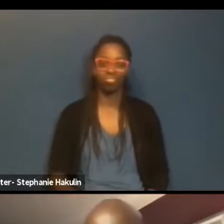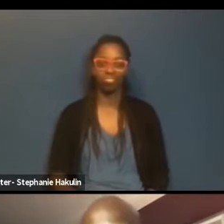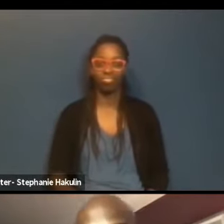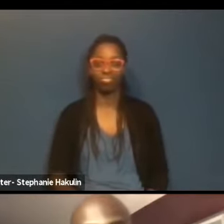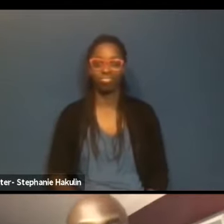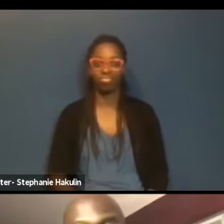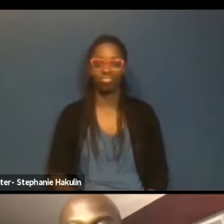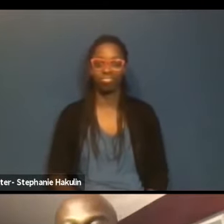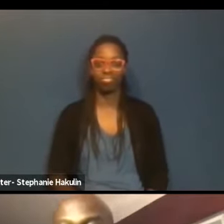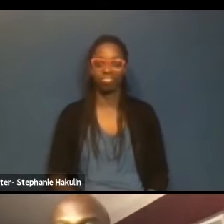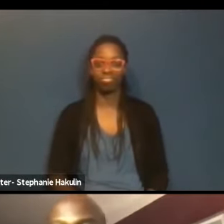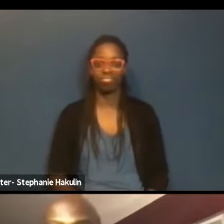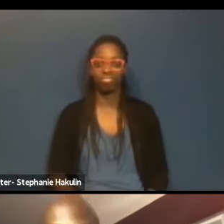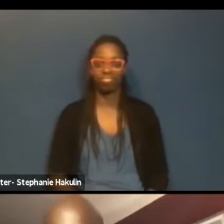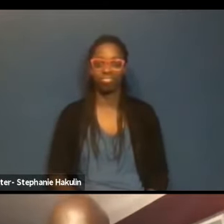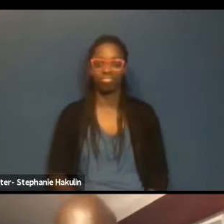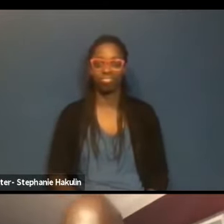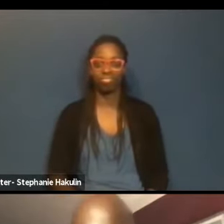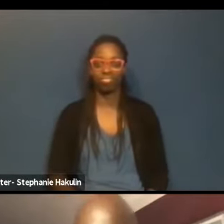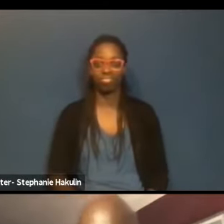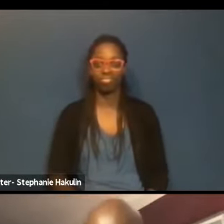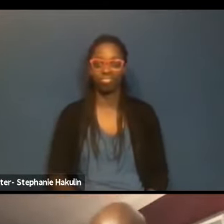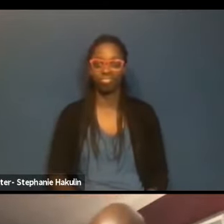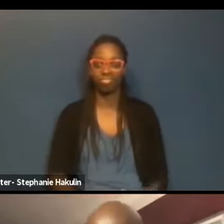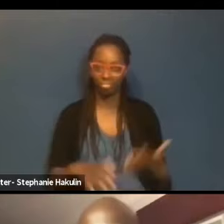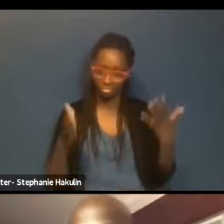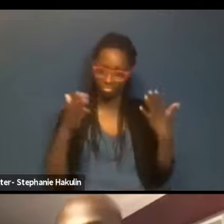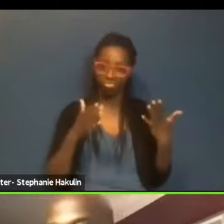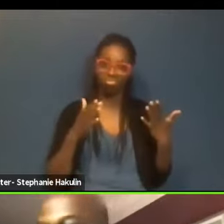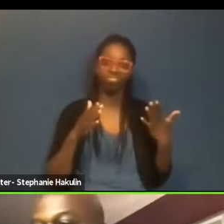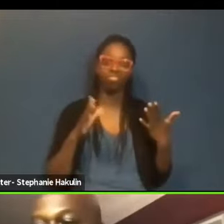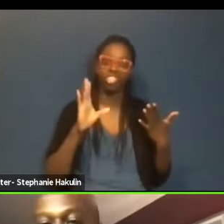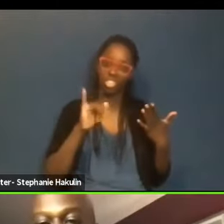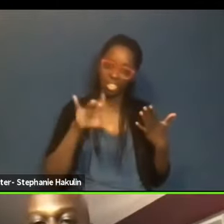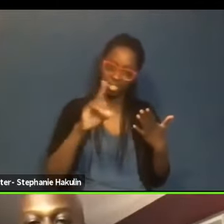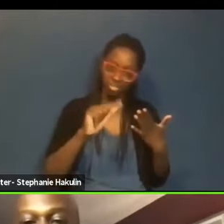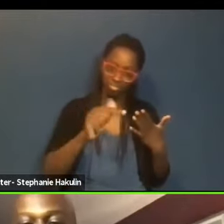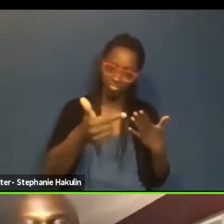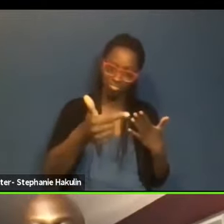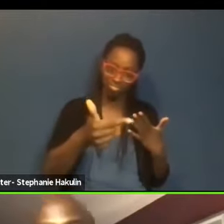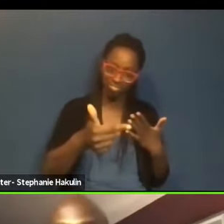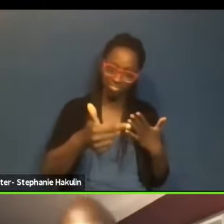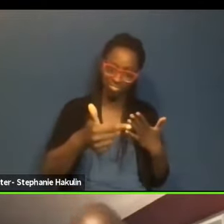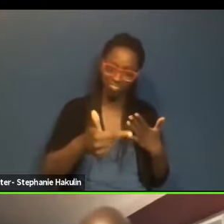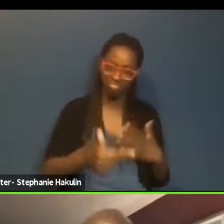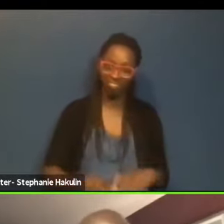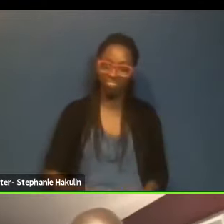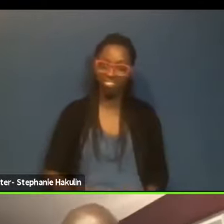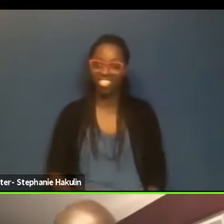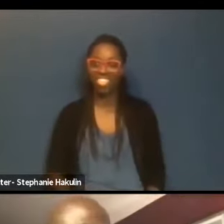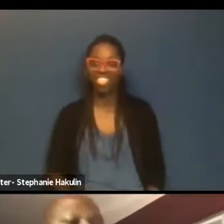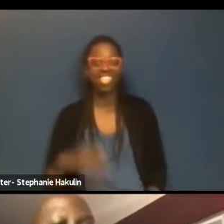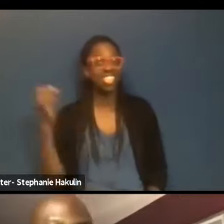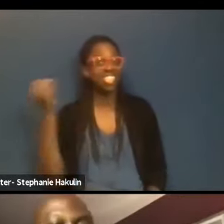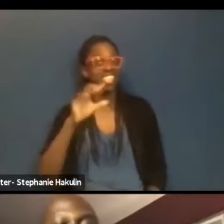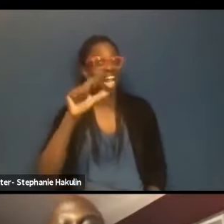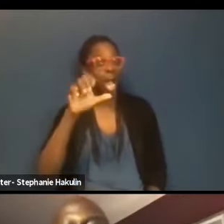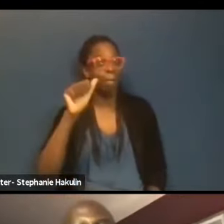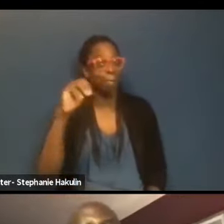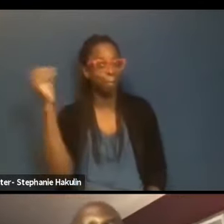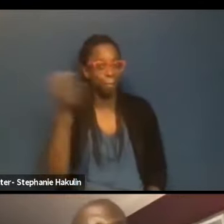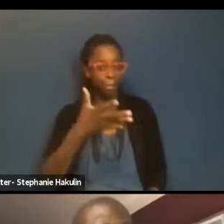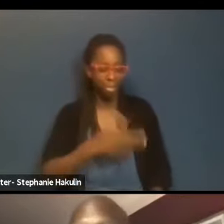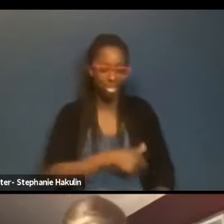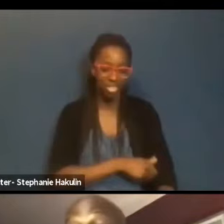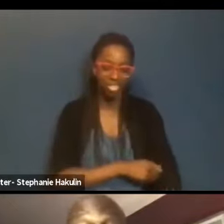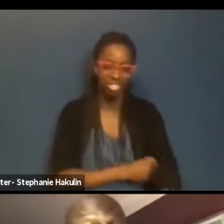There you have it, y'all. We had ourselves a slam. Thank you for yes, that. Yes, we did. Yes, we did. Yes, we did. Yes, we did. Yes. Thank you for that,